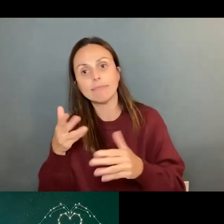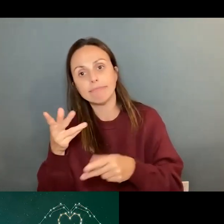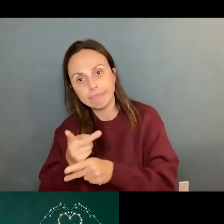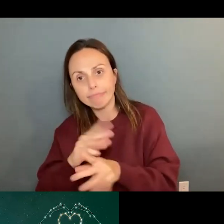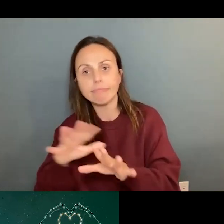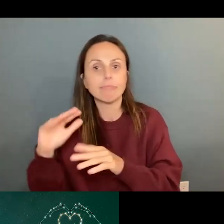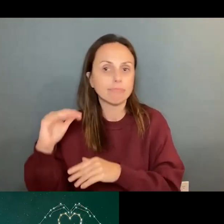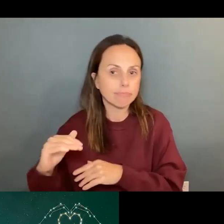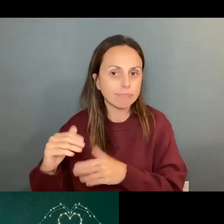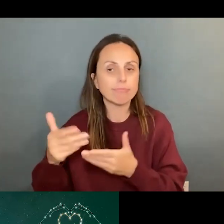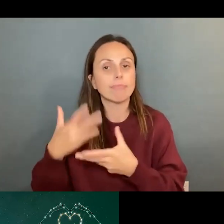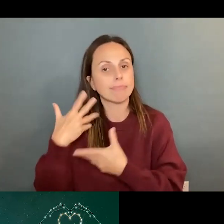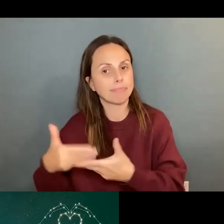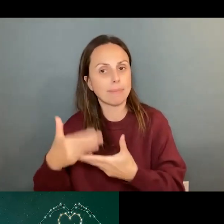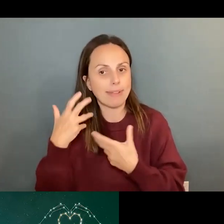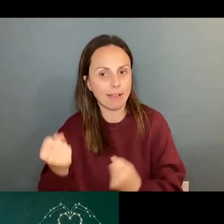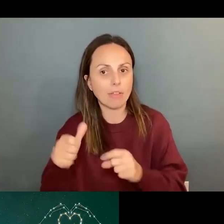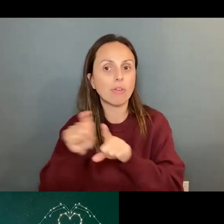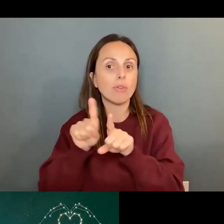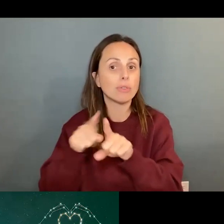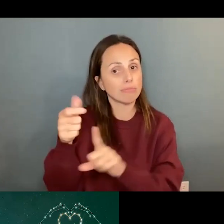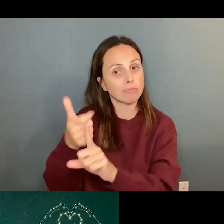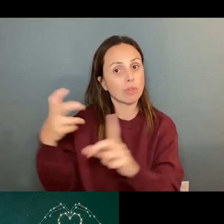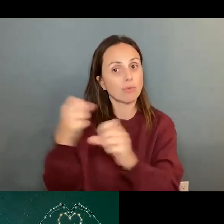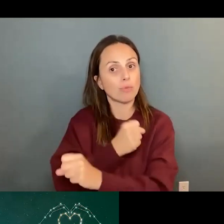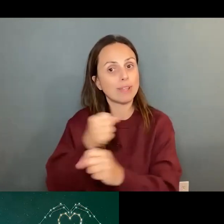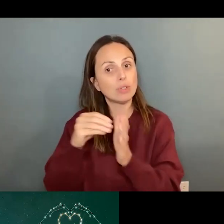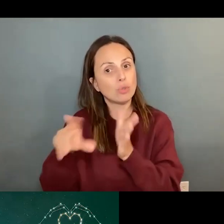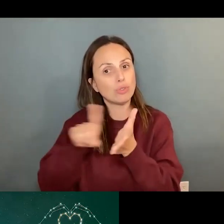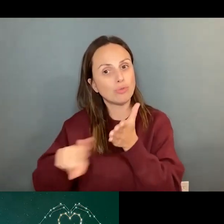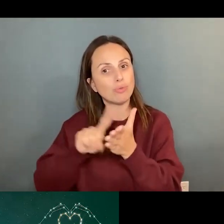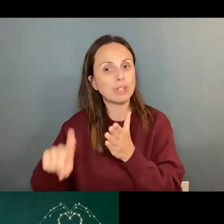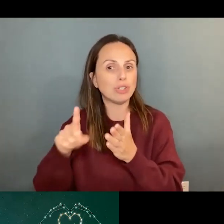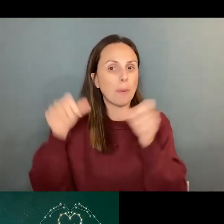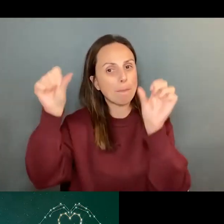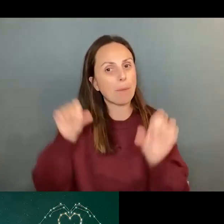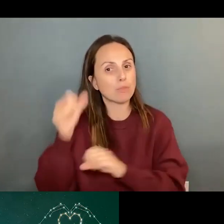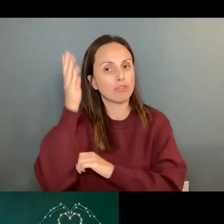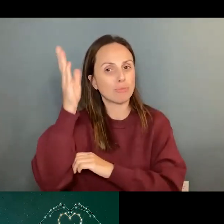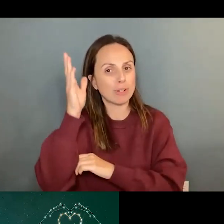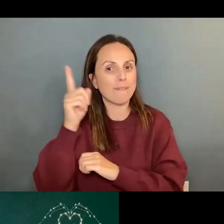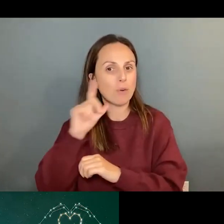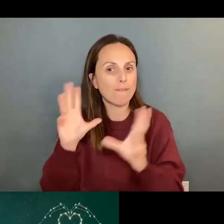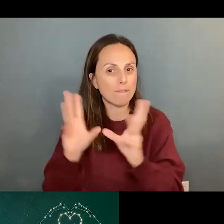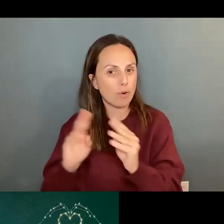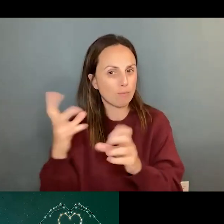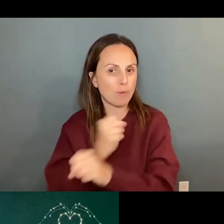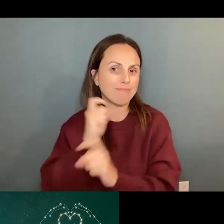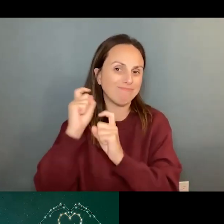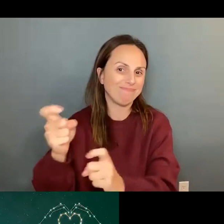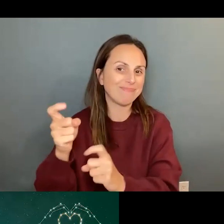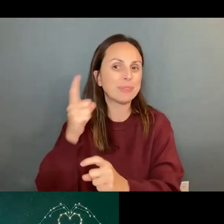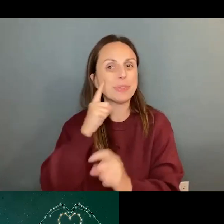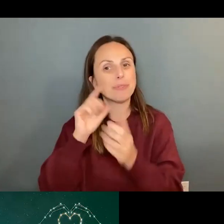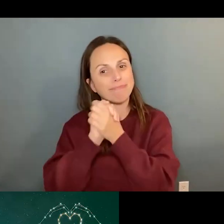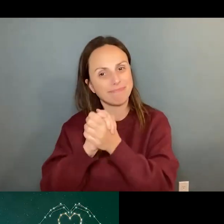global health. Haneen is also the winner of the student research poster presentation for the forum. So again,